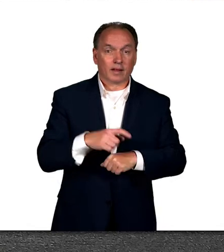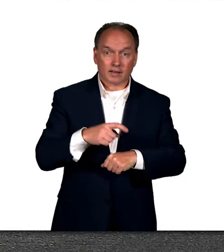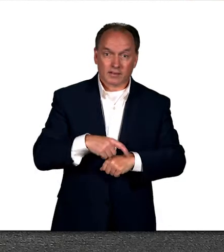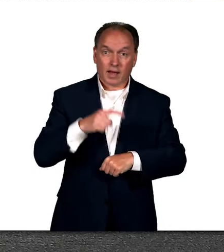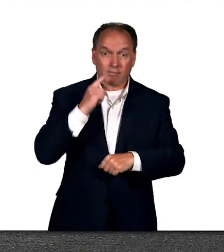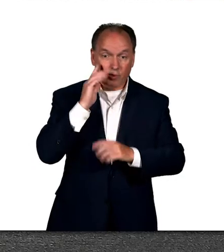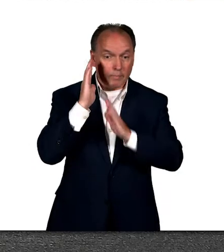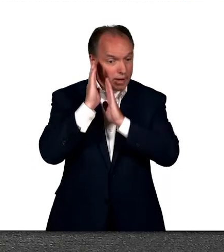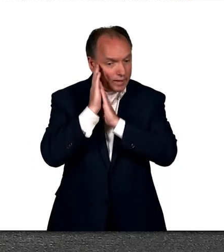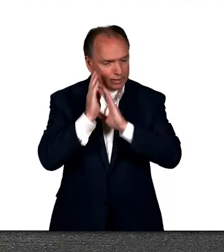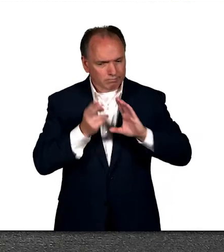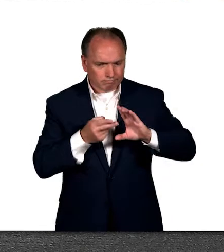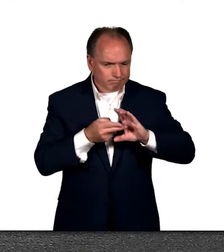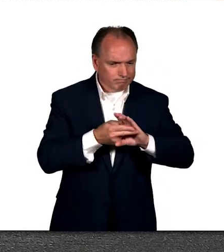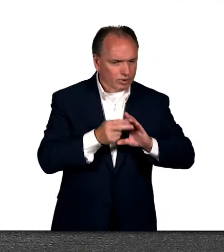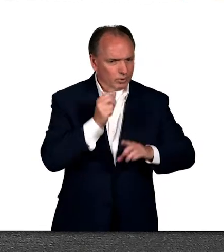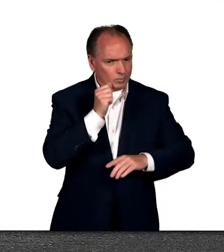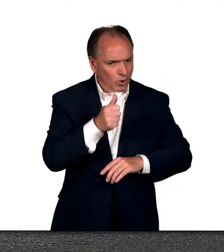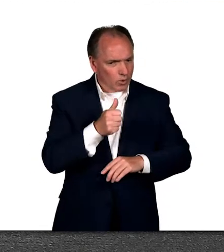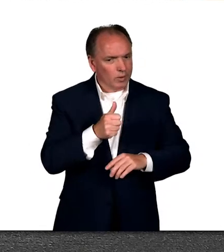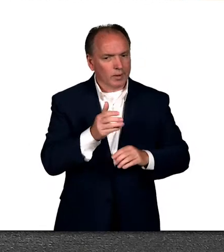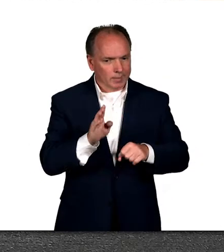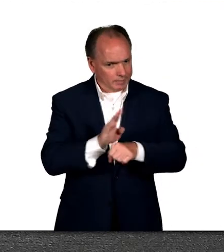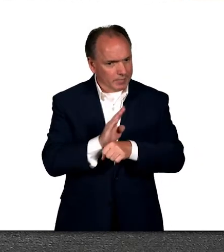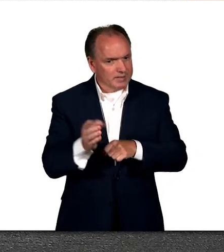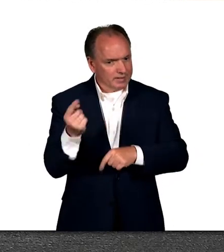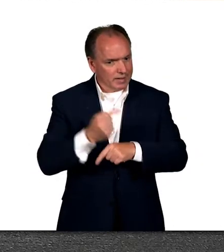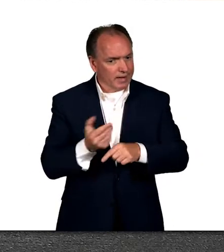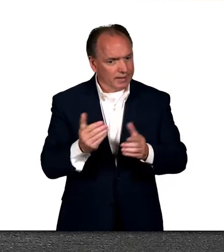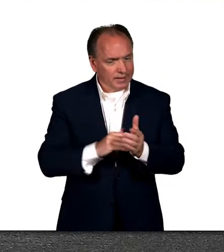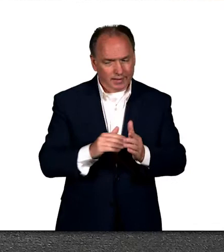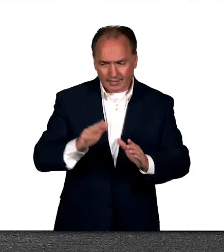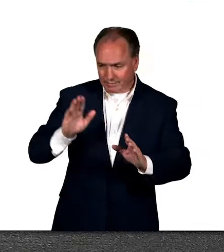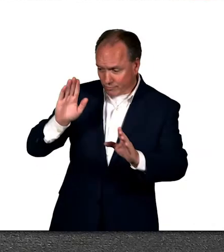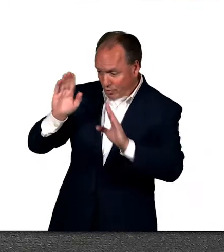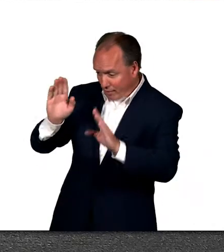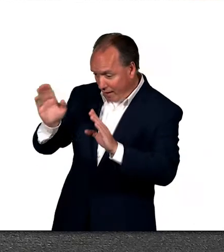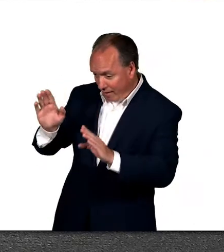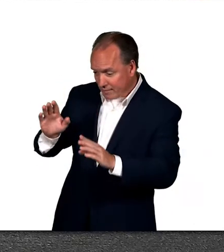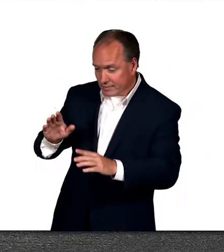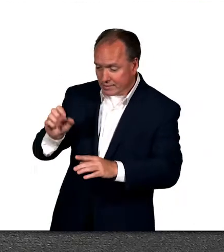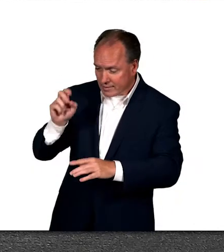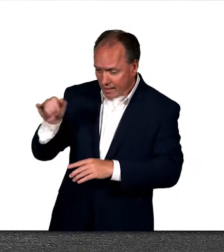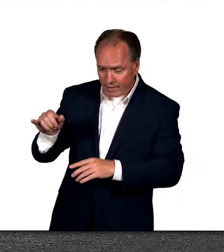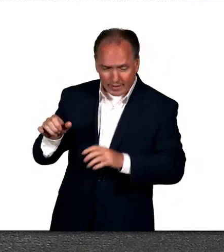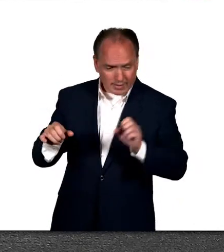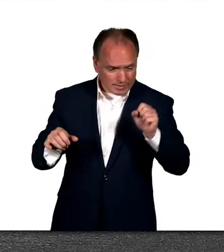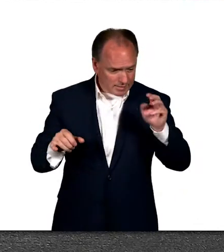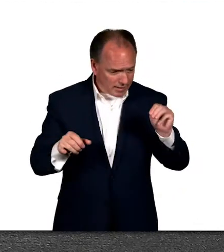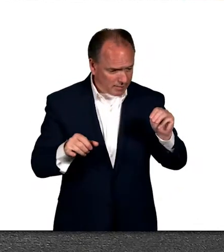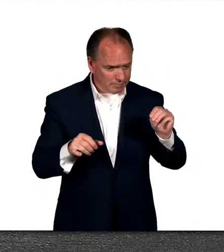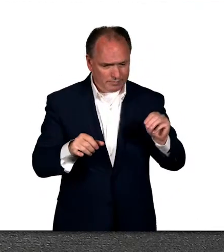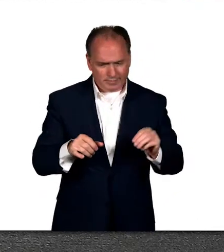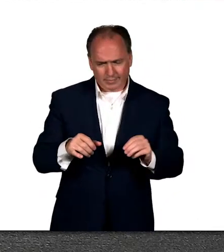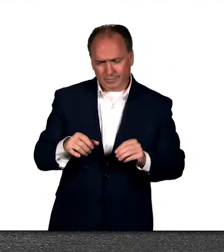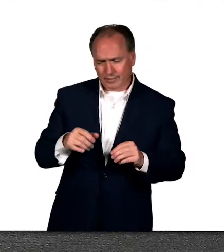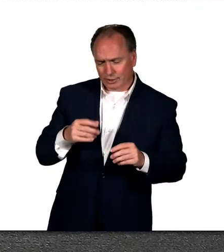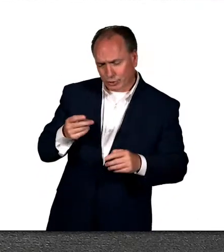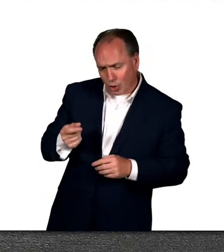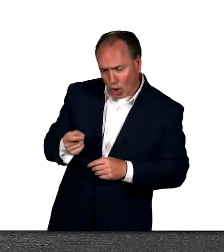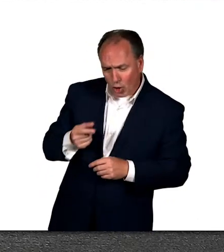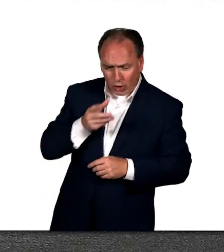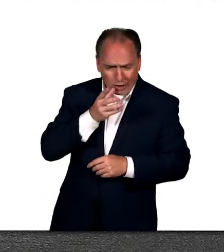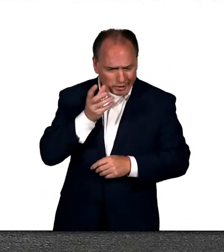Time for bed. Tomorrow is another busy day. Good night, Sally. Good night, Sam. Good night, Jip and